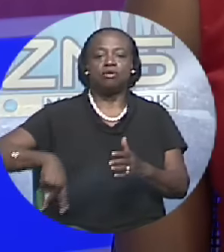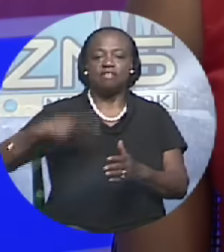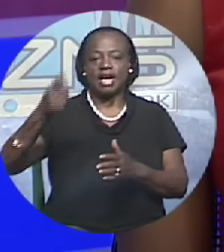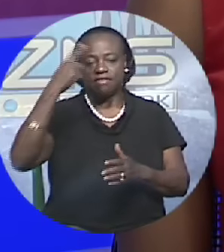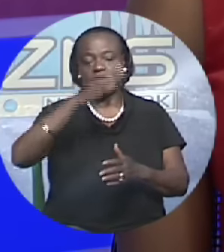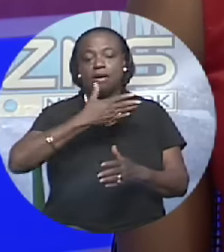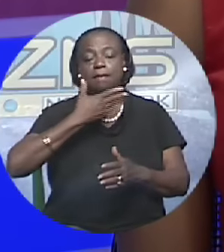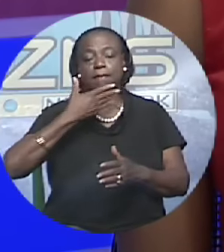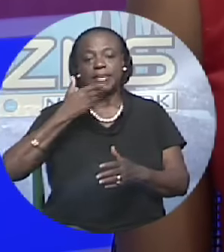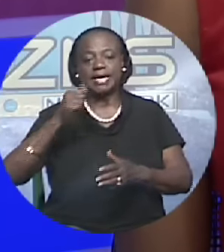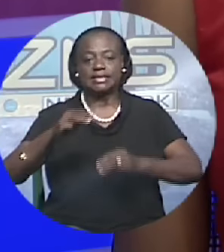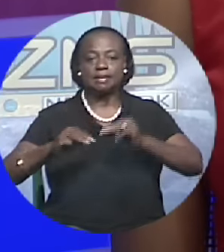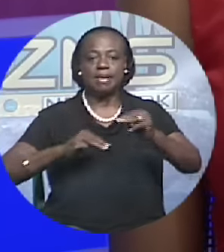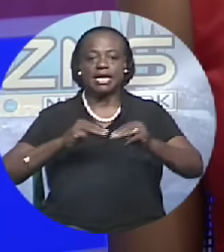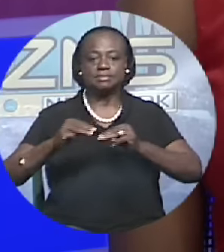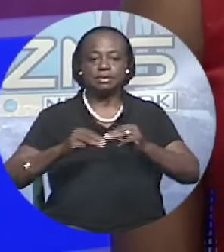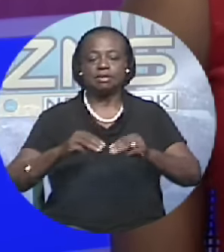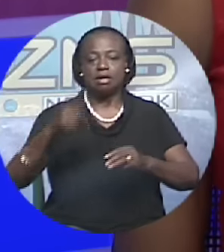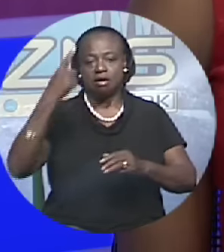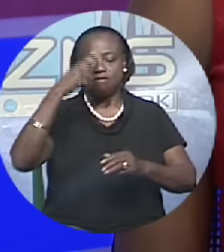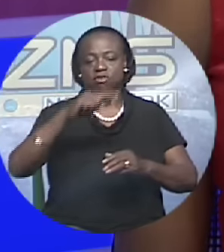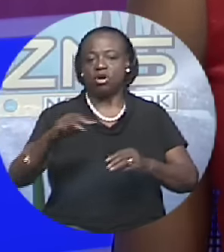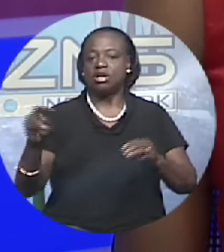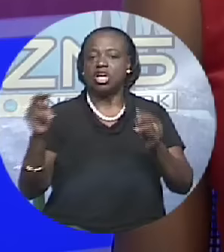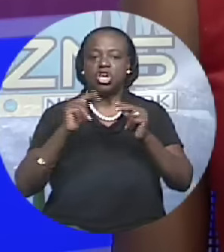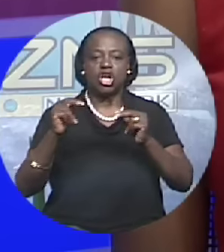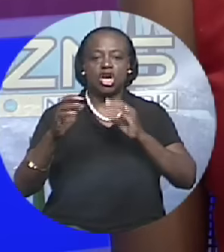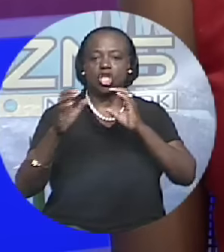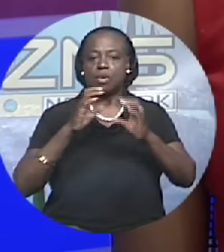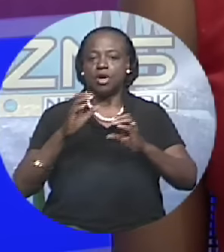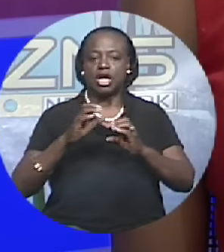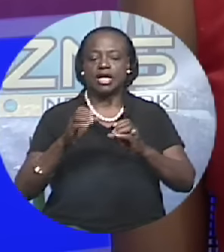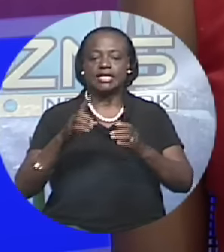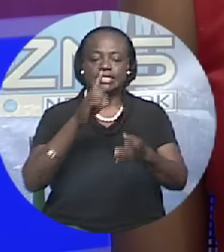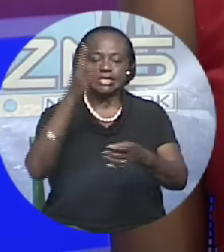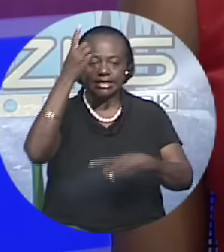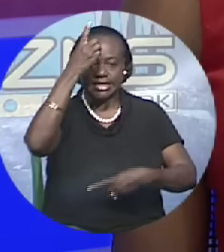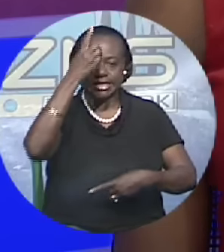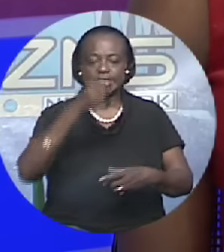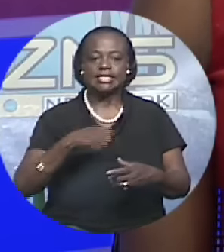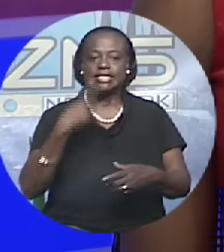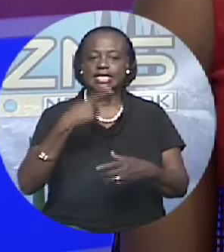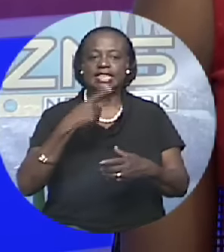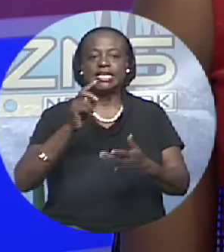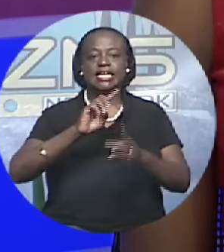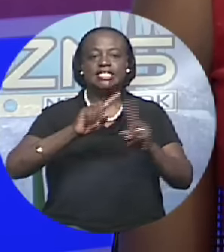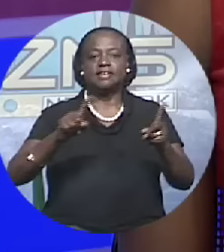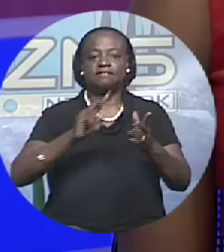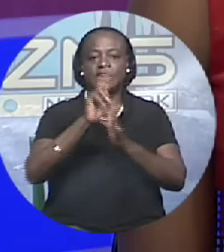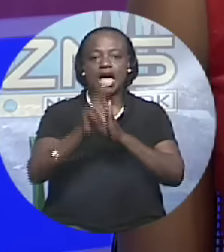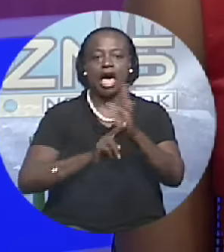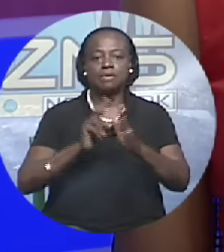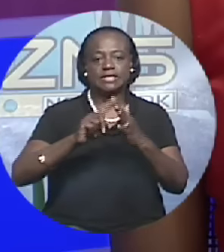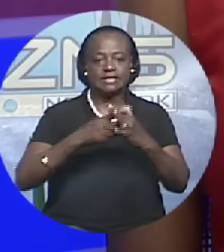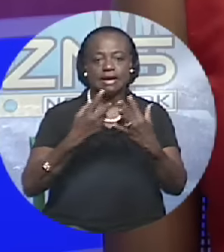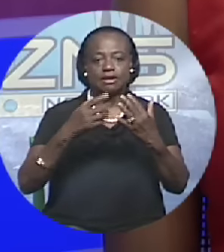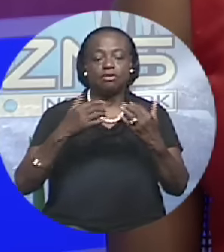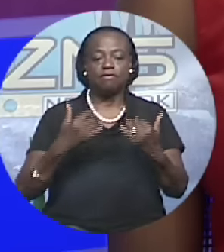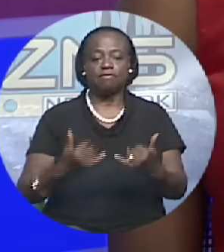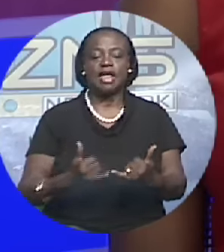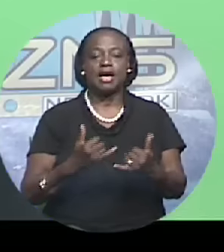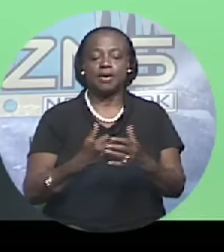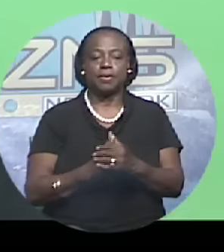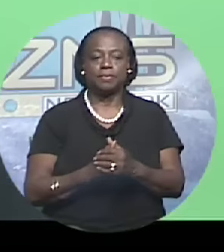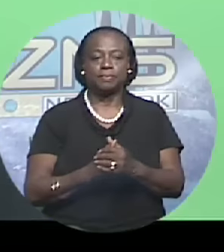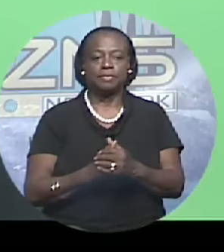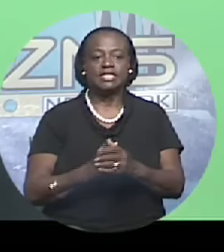of non-communicable diseases. The health minister says the extended hours have already begun and they are seeing positive results.